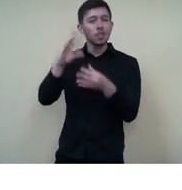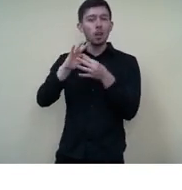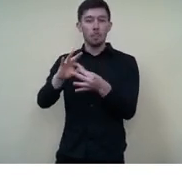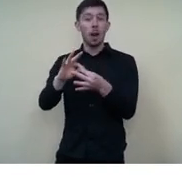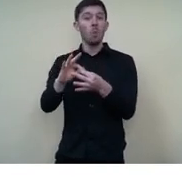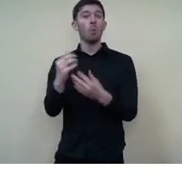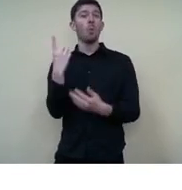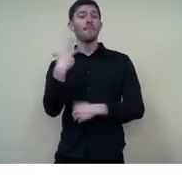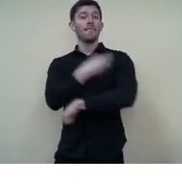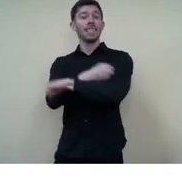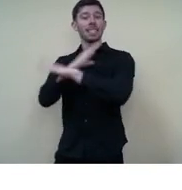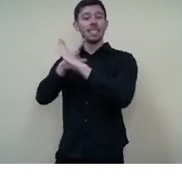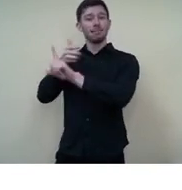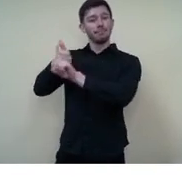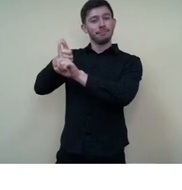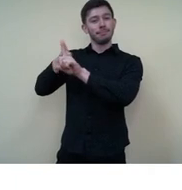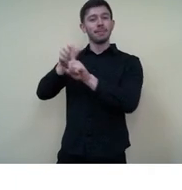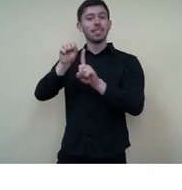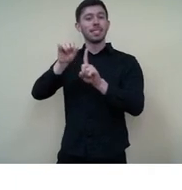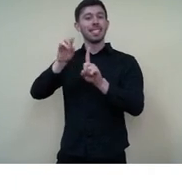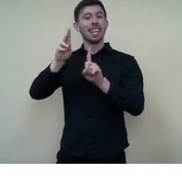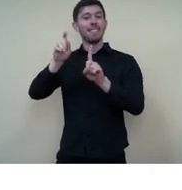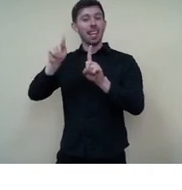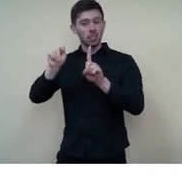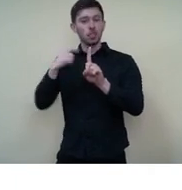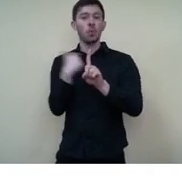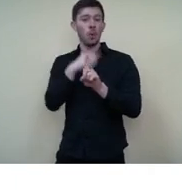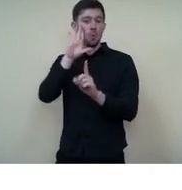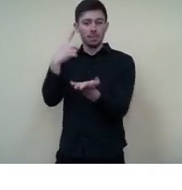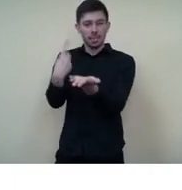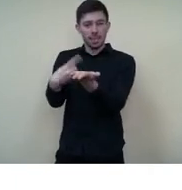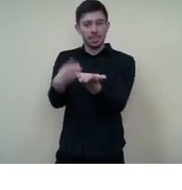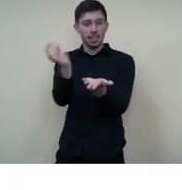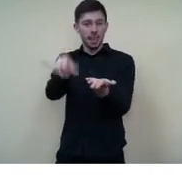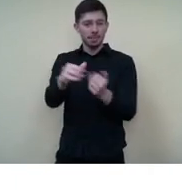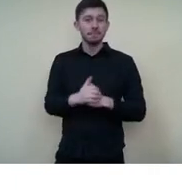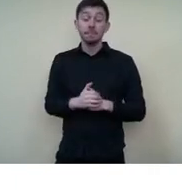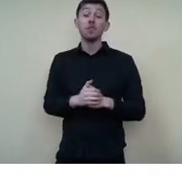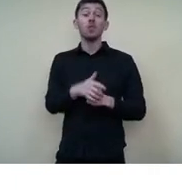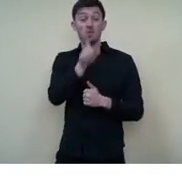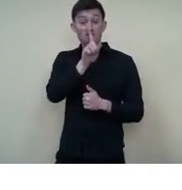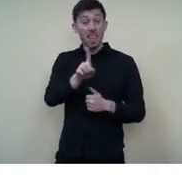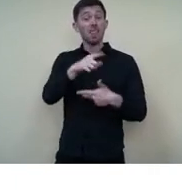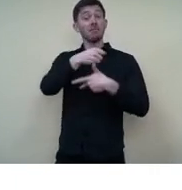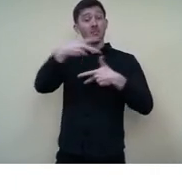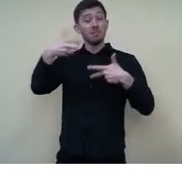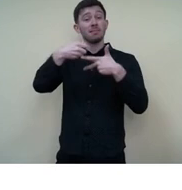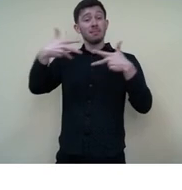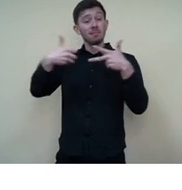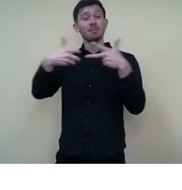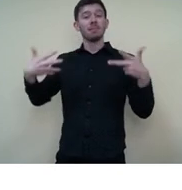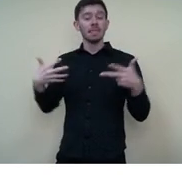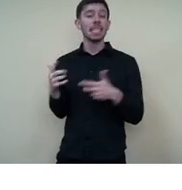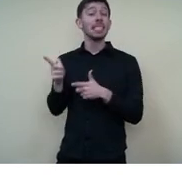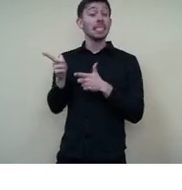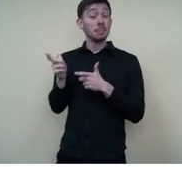of the vaccines. And so we're going to talk about these as well. And so to really unpack the speed of the vaccines,